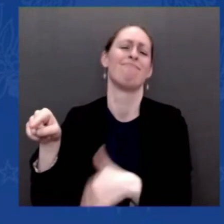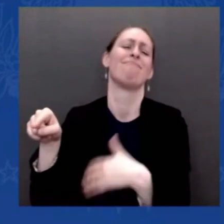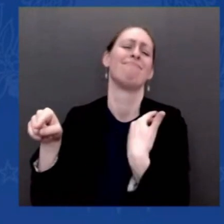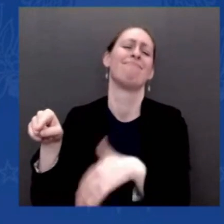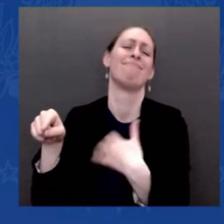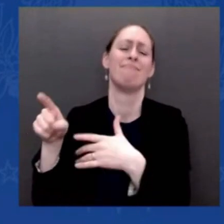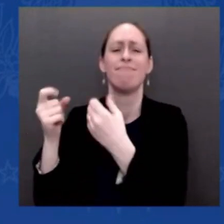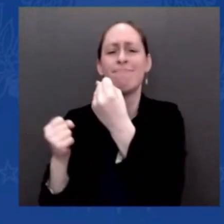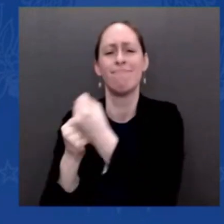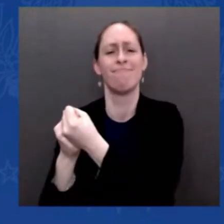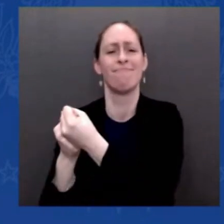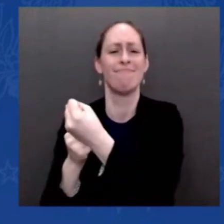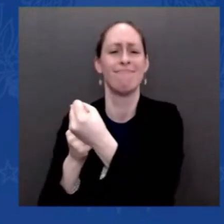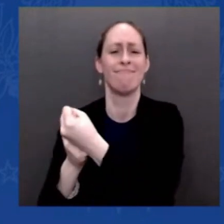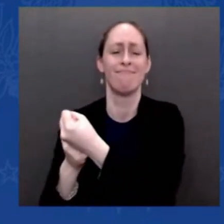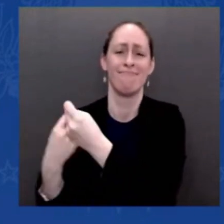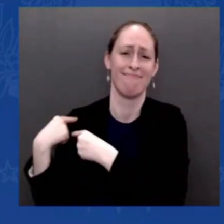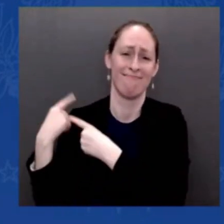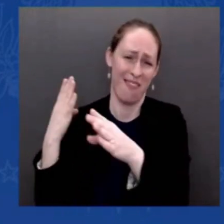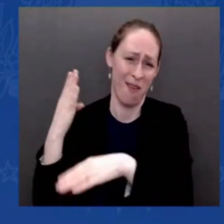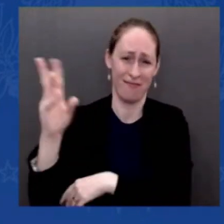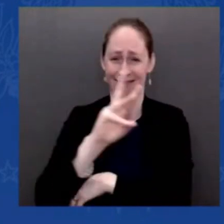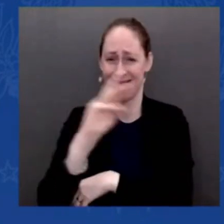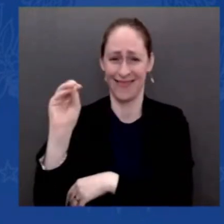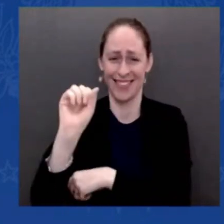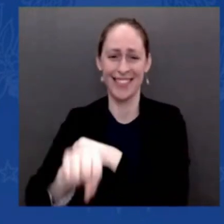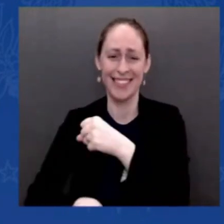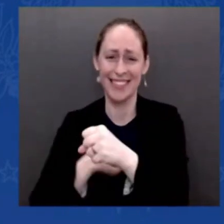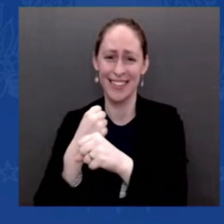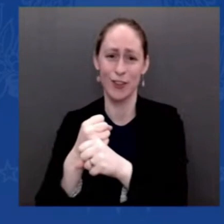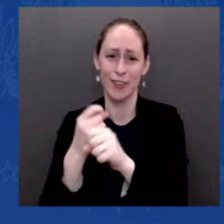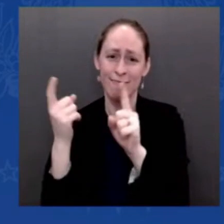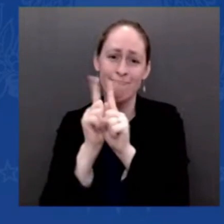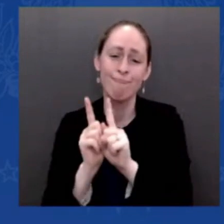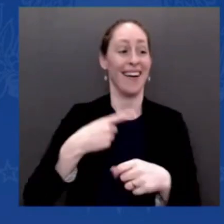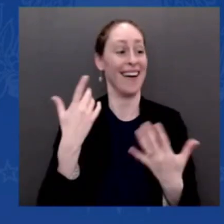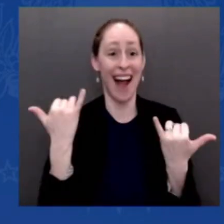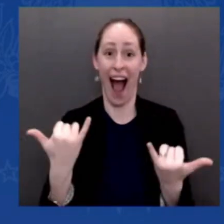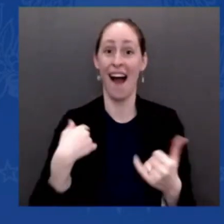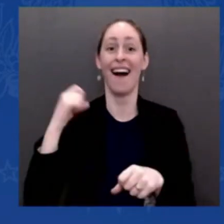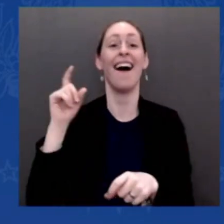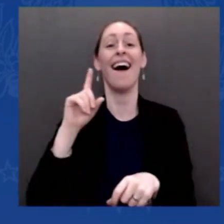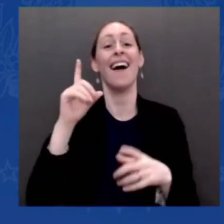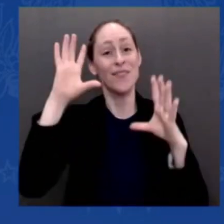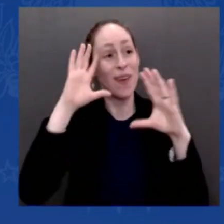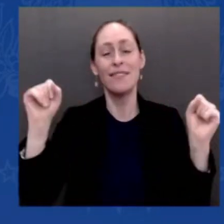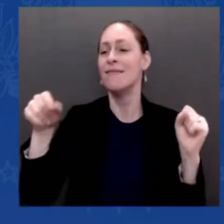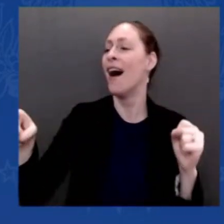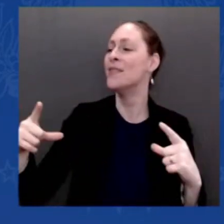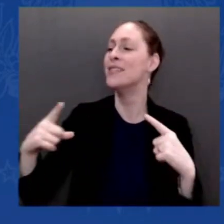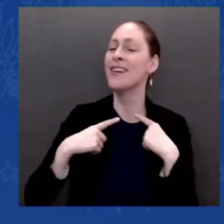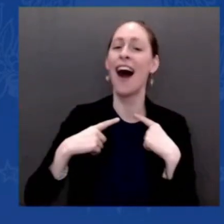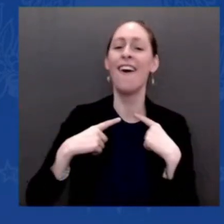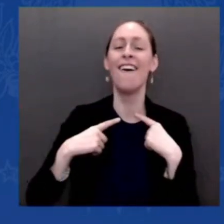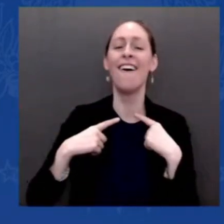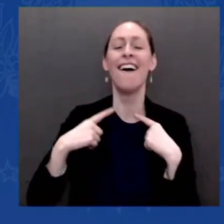intellect, good humor, and enormous heart. And I thank you. The country owes you as well. I was proud and grateful to be there at the